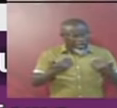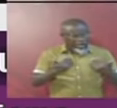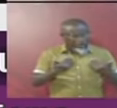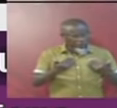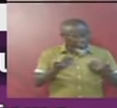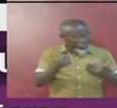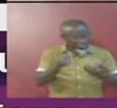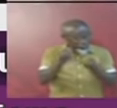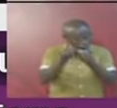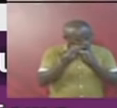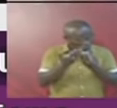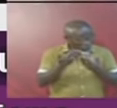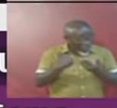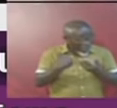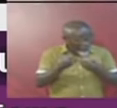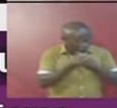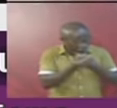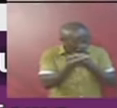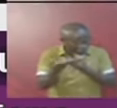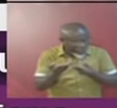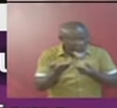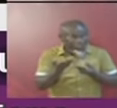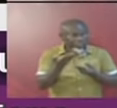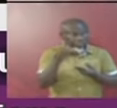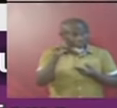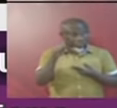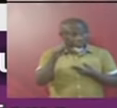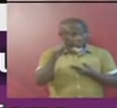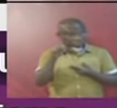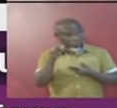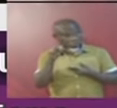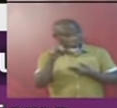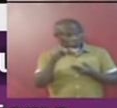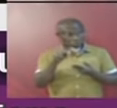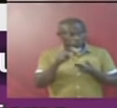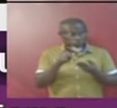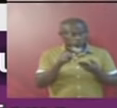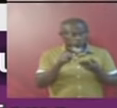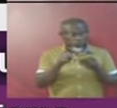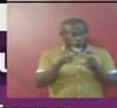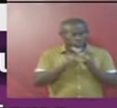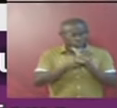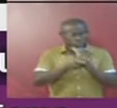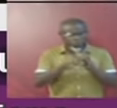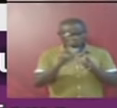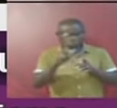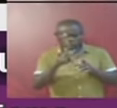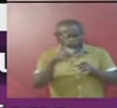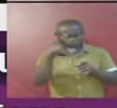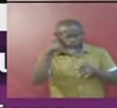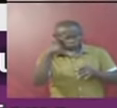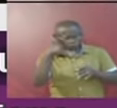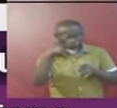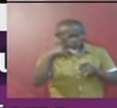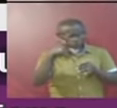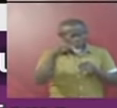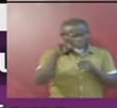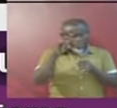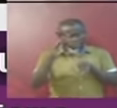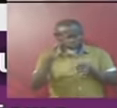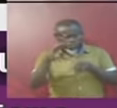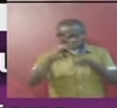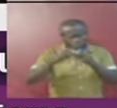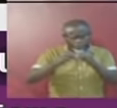of information that you can give us in terms of the hotlines and the monitoring of the hotlines at this time, cases